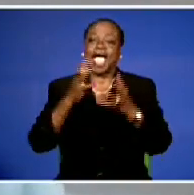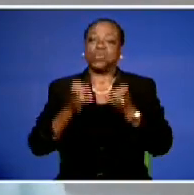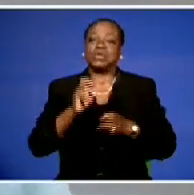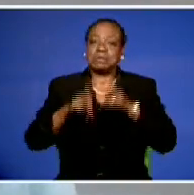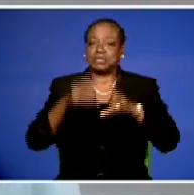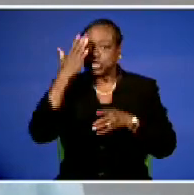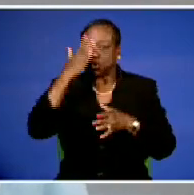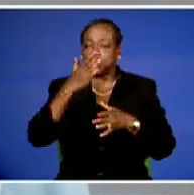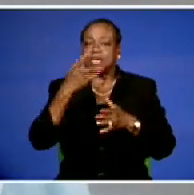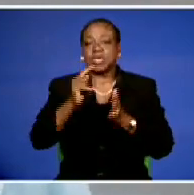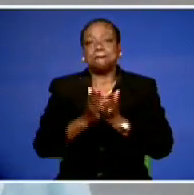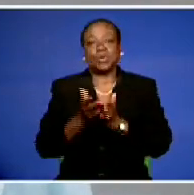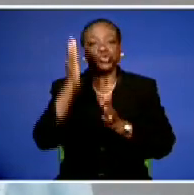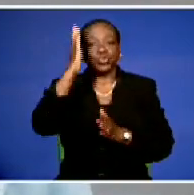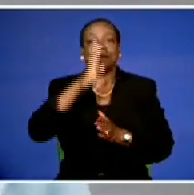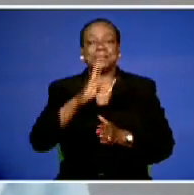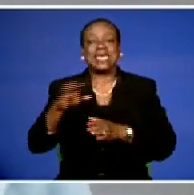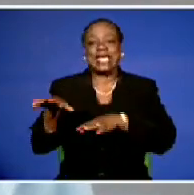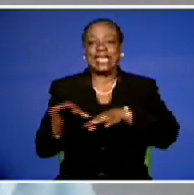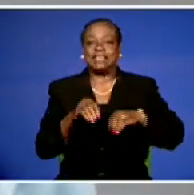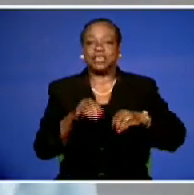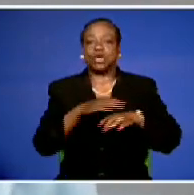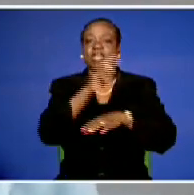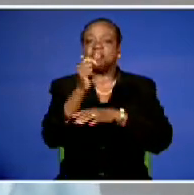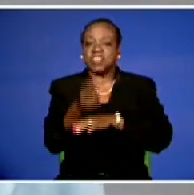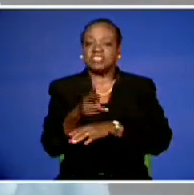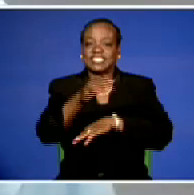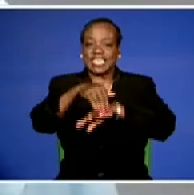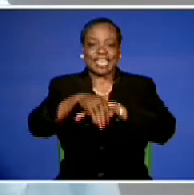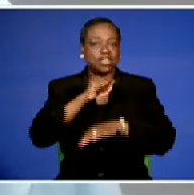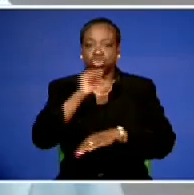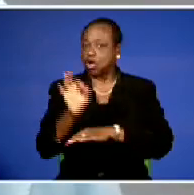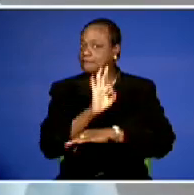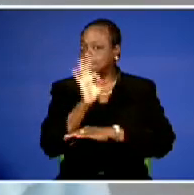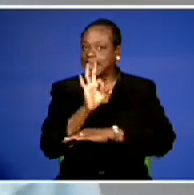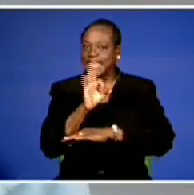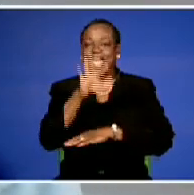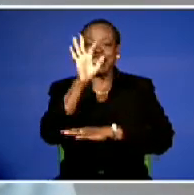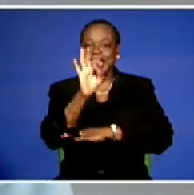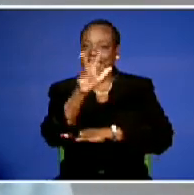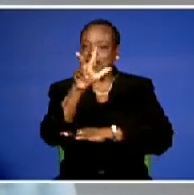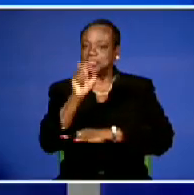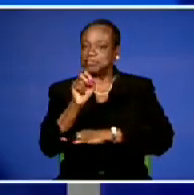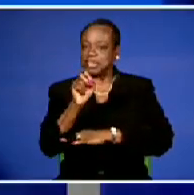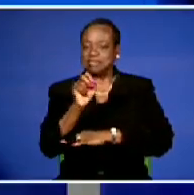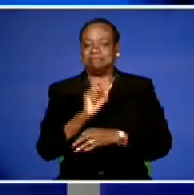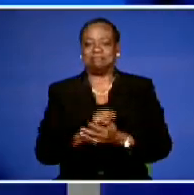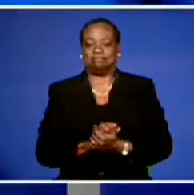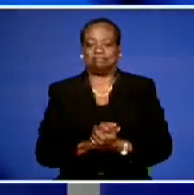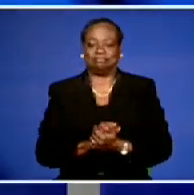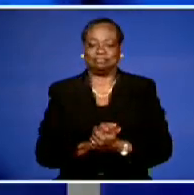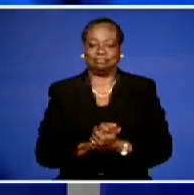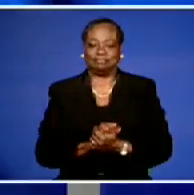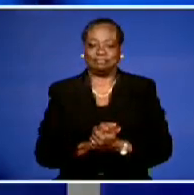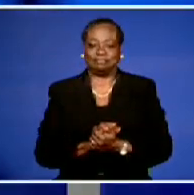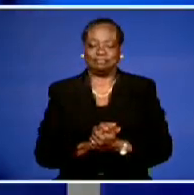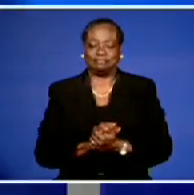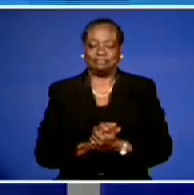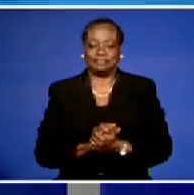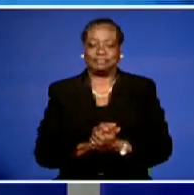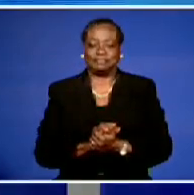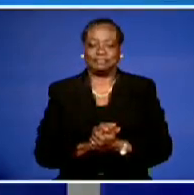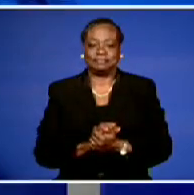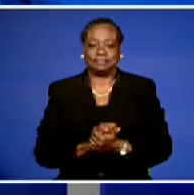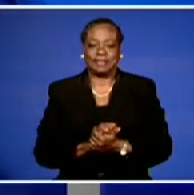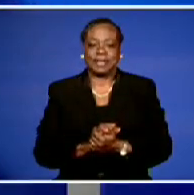be leaving on Thursday night, not Friday, Thursday night at 9:30 sharp. And just before getting out of